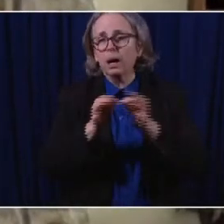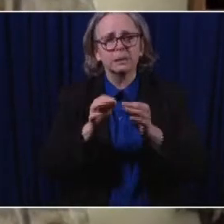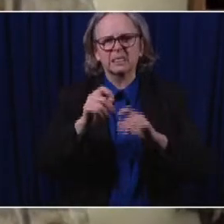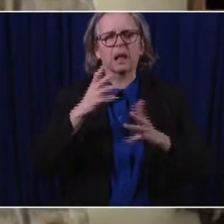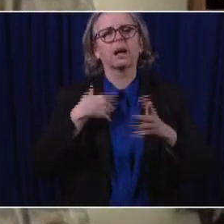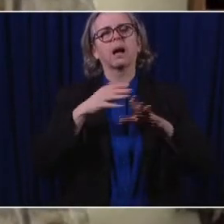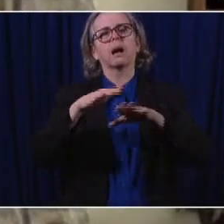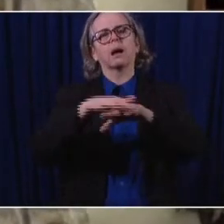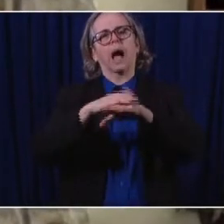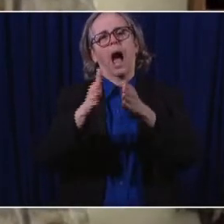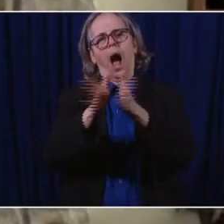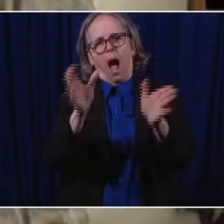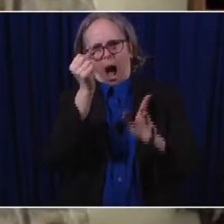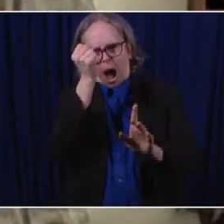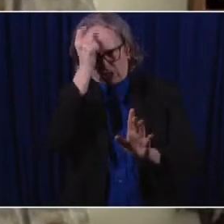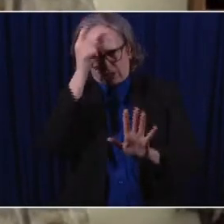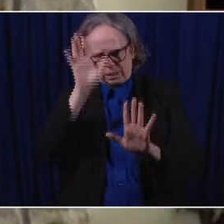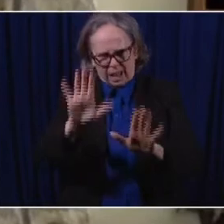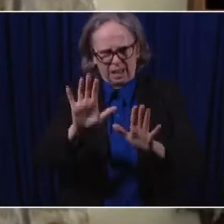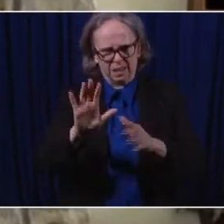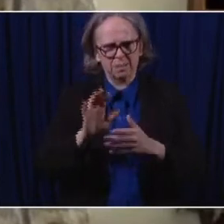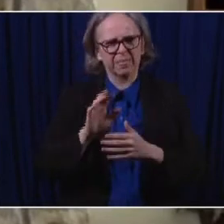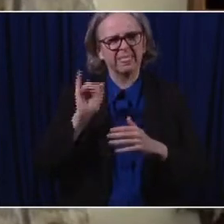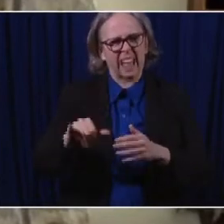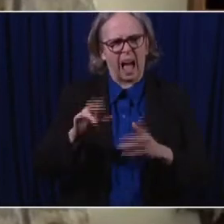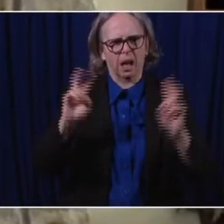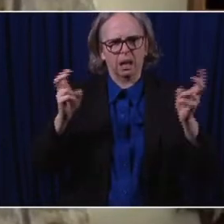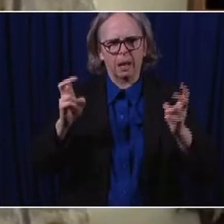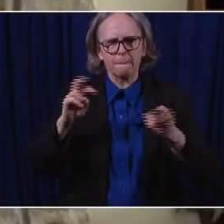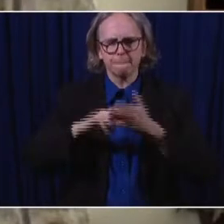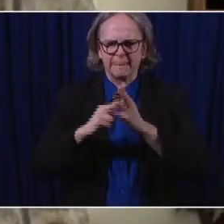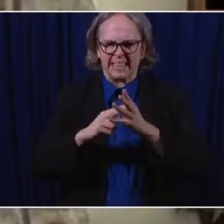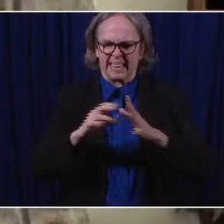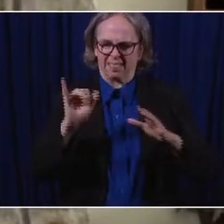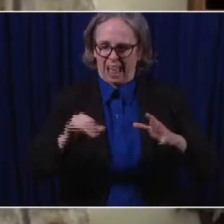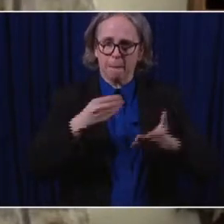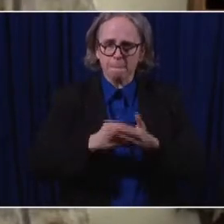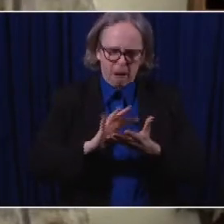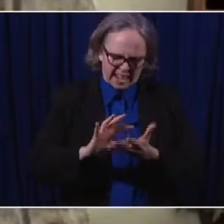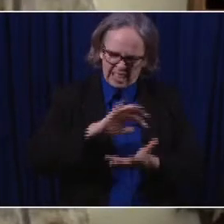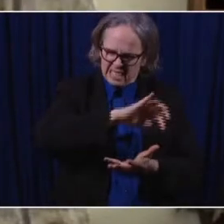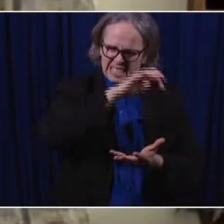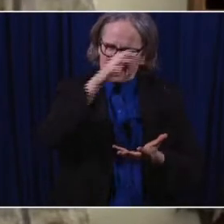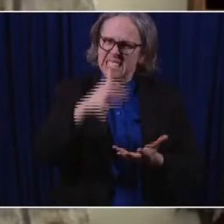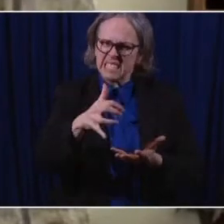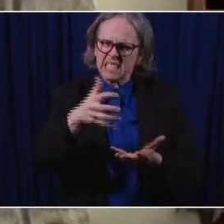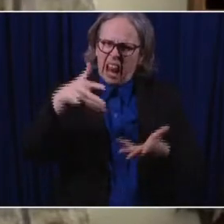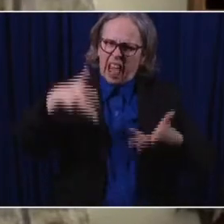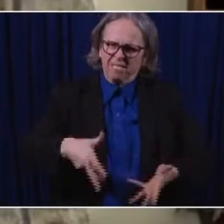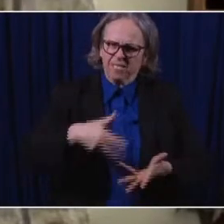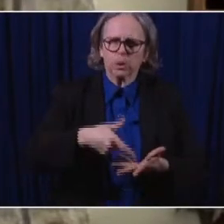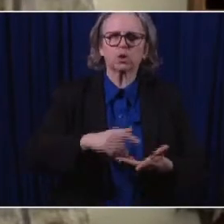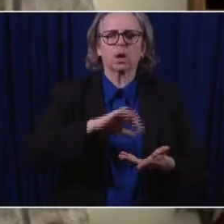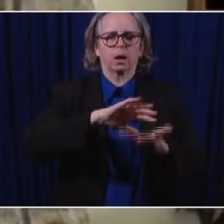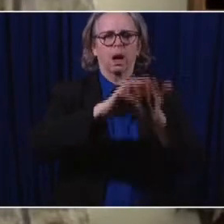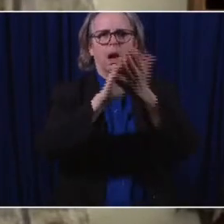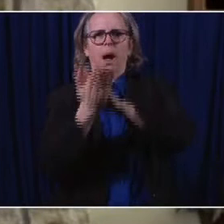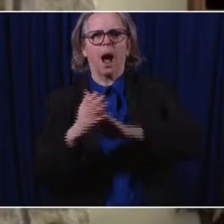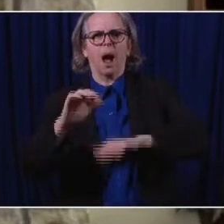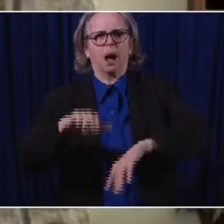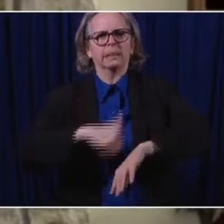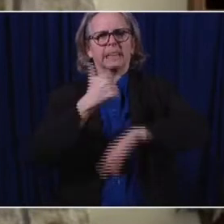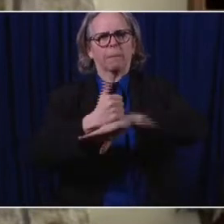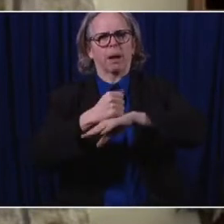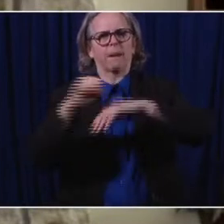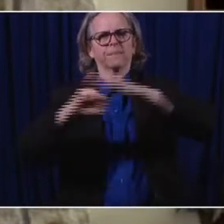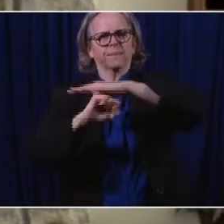that there's a foundation. The money goes into the foundation. The money then goes out into the local regions. And by and